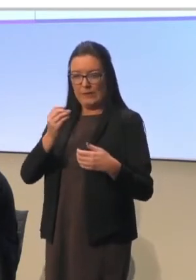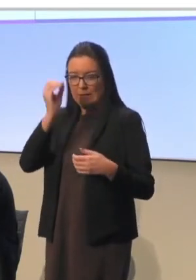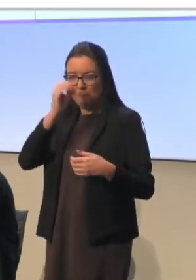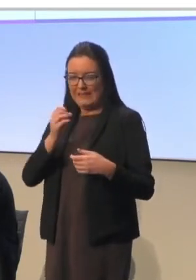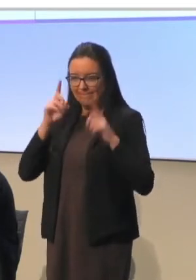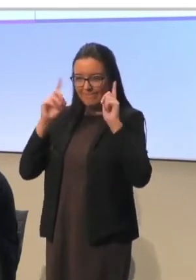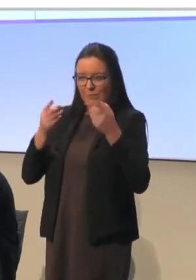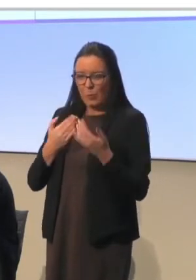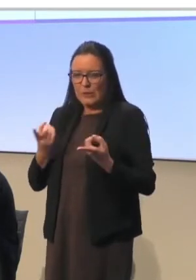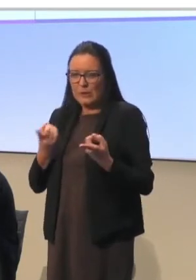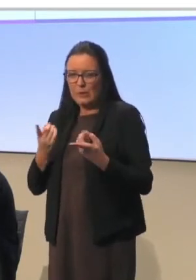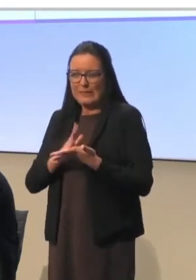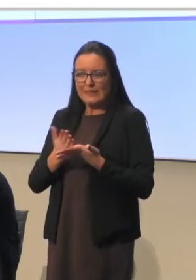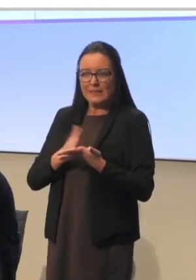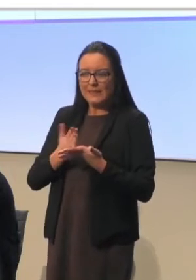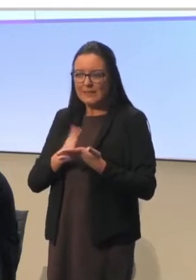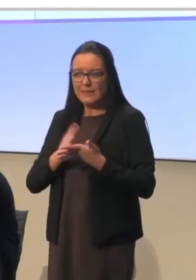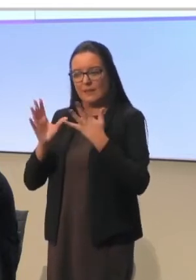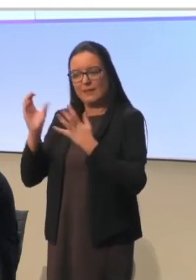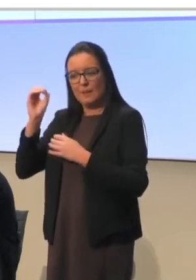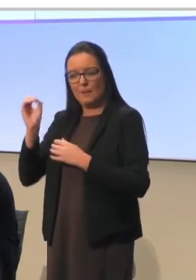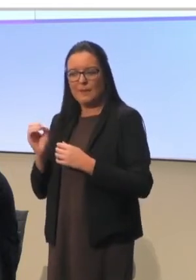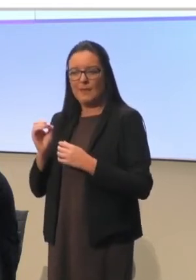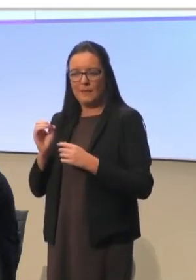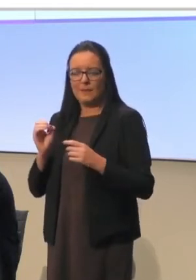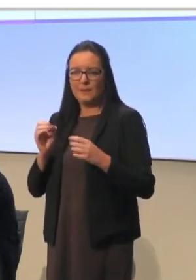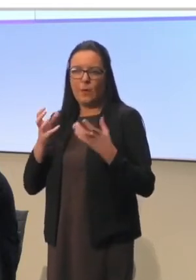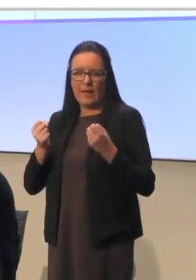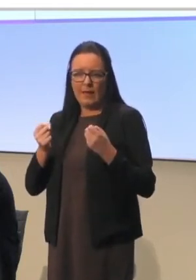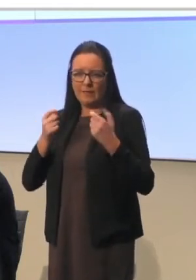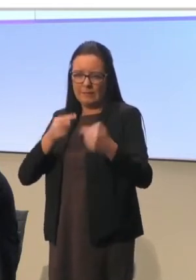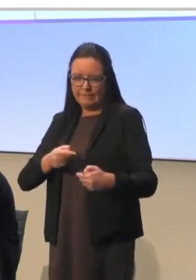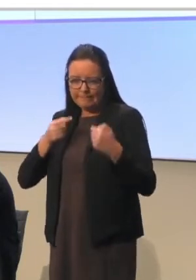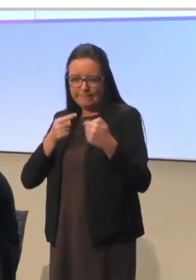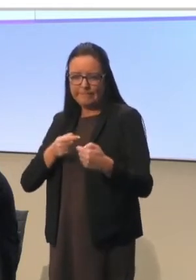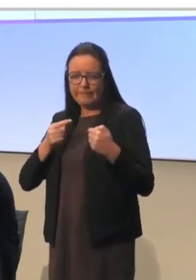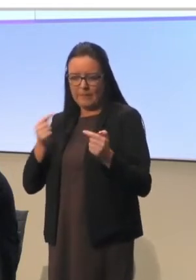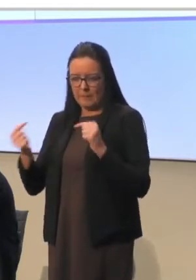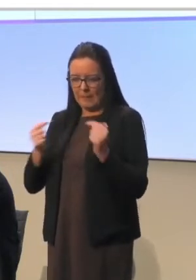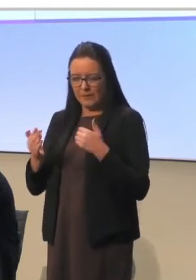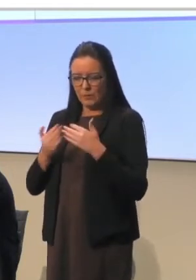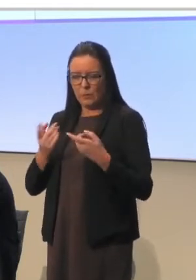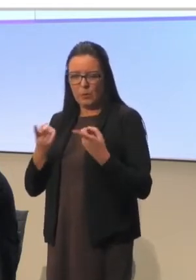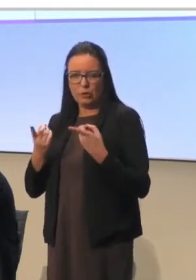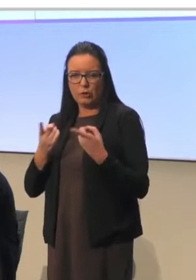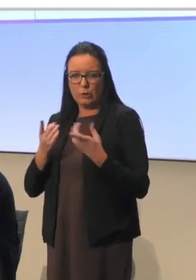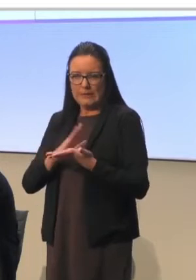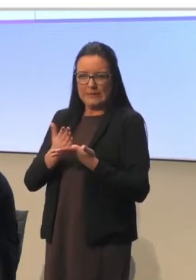school compared to just 10% in GUI. So there was much more struggle and debate over what they would do.